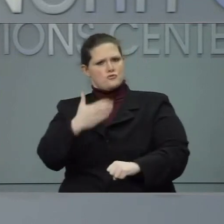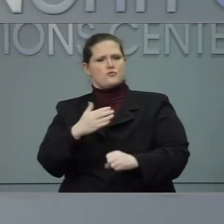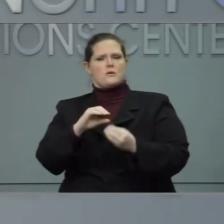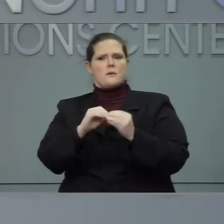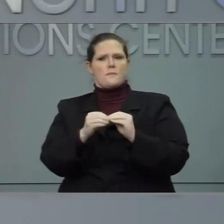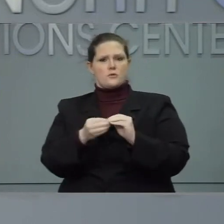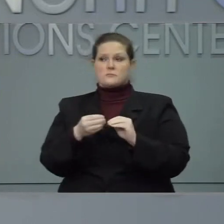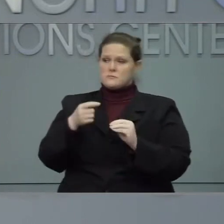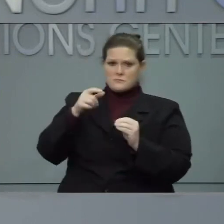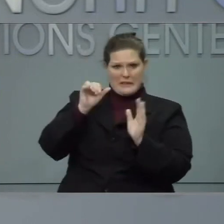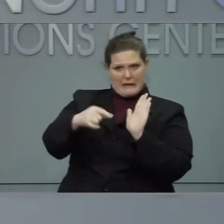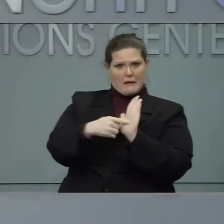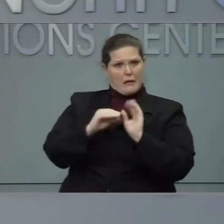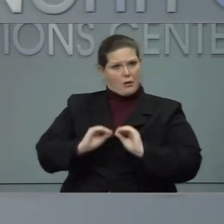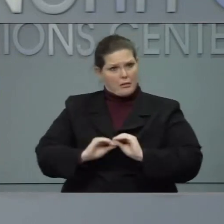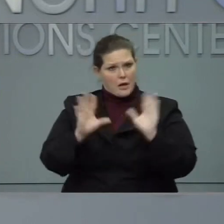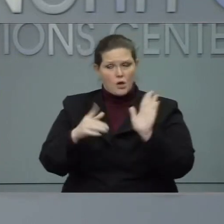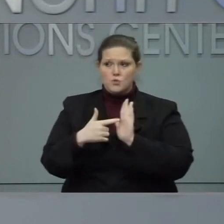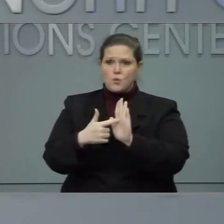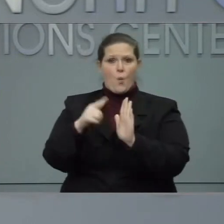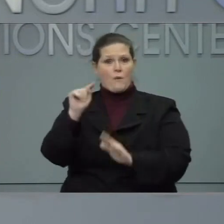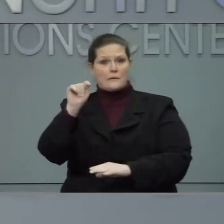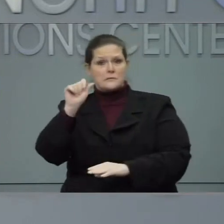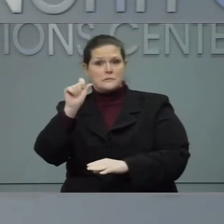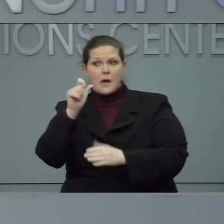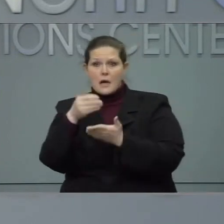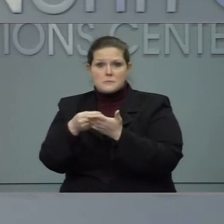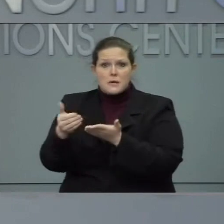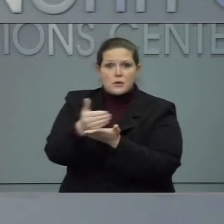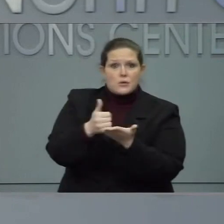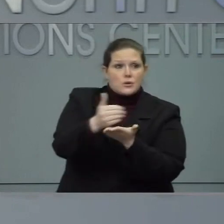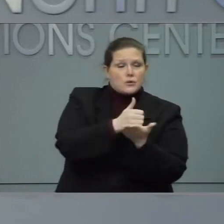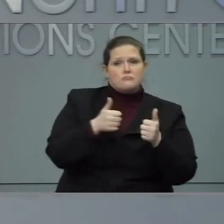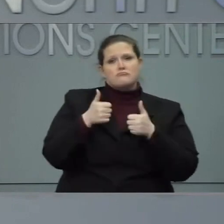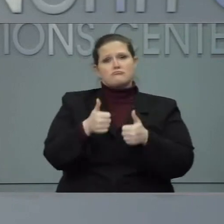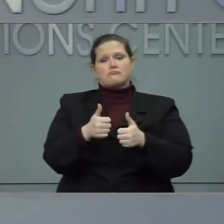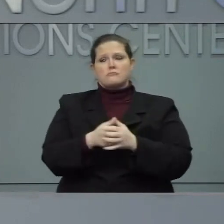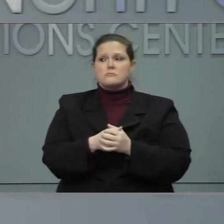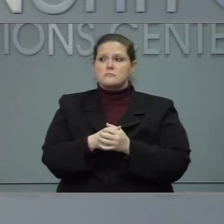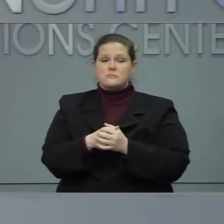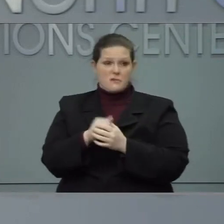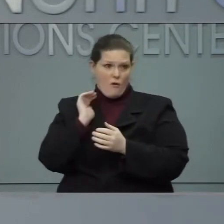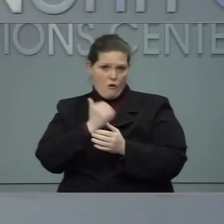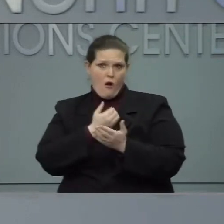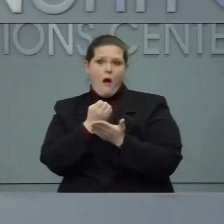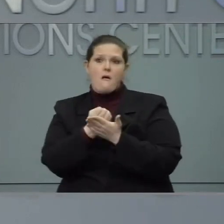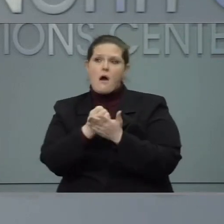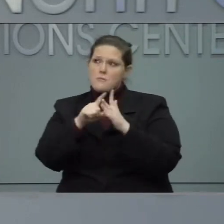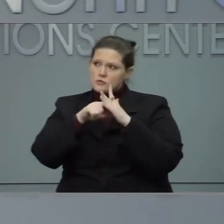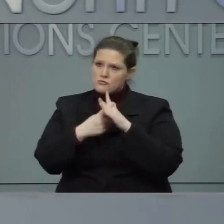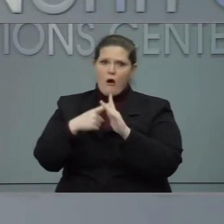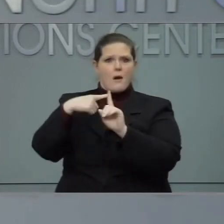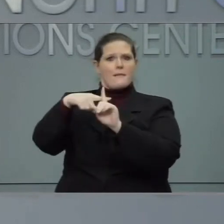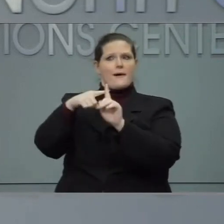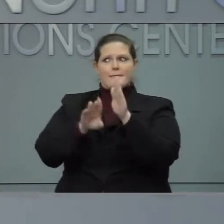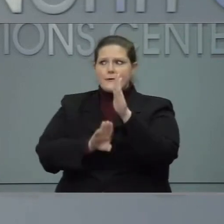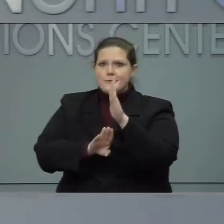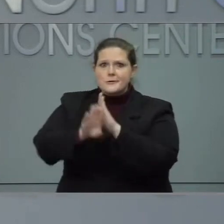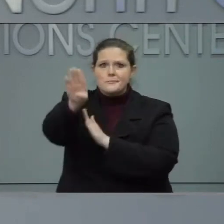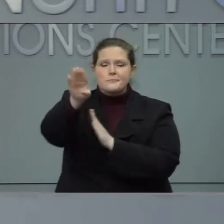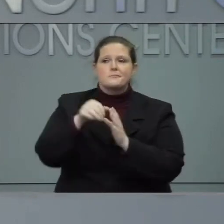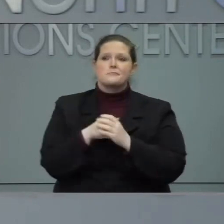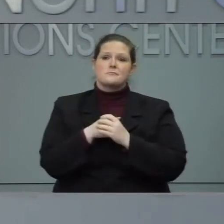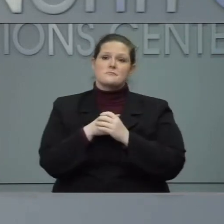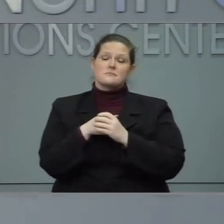our economy looks bright as we come out of this pandemic. We have to invest in our human